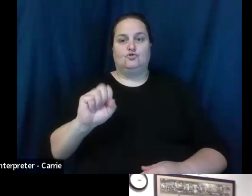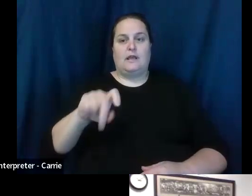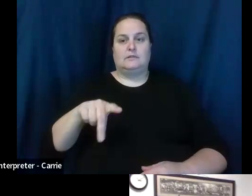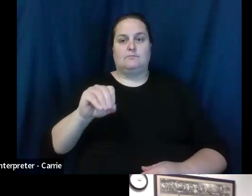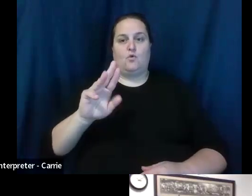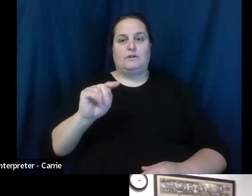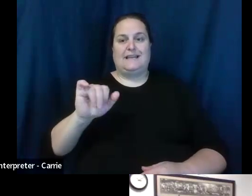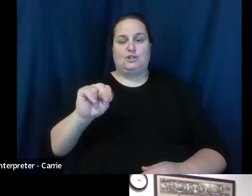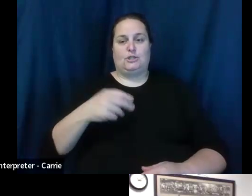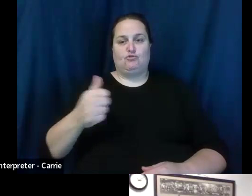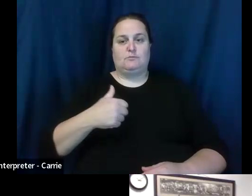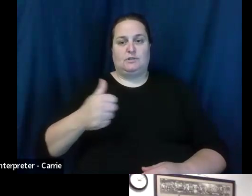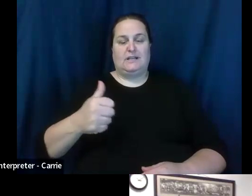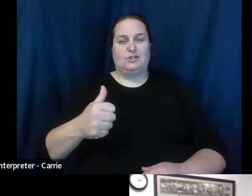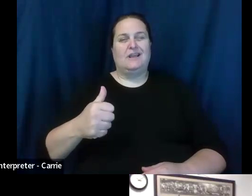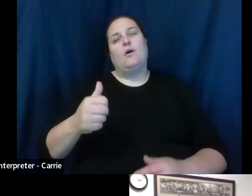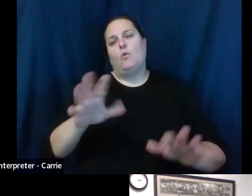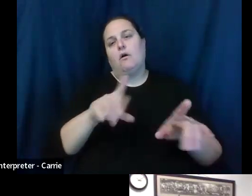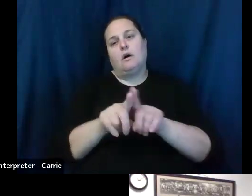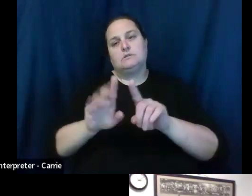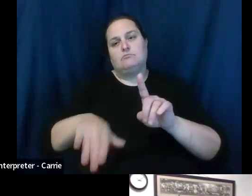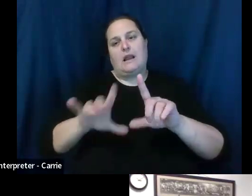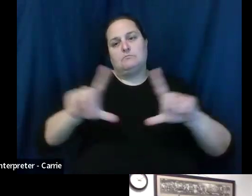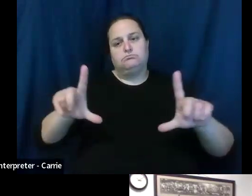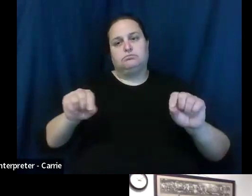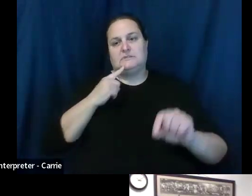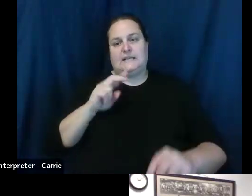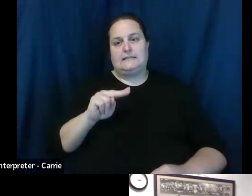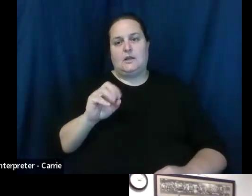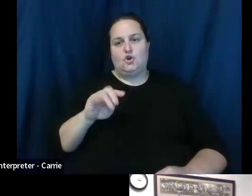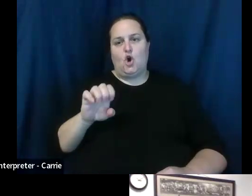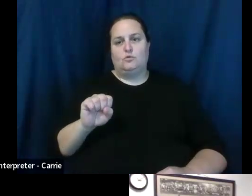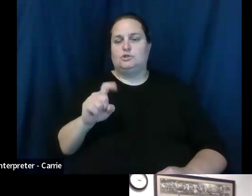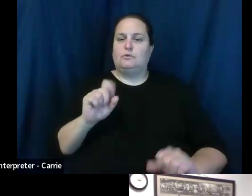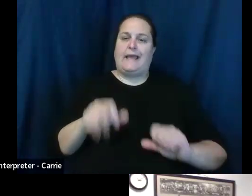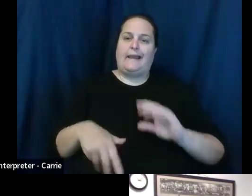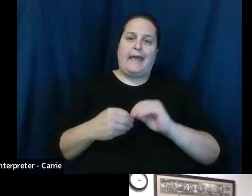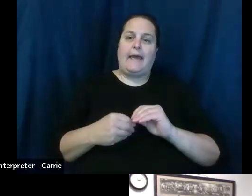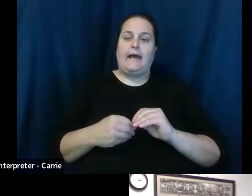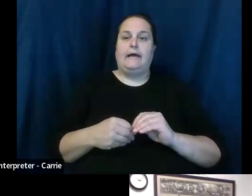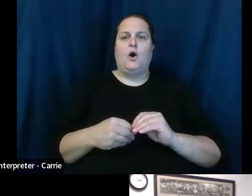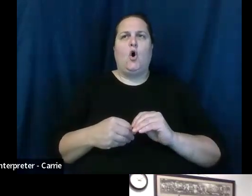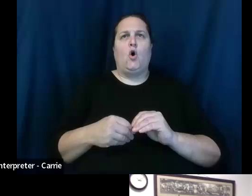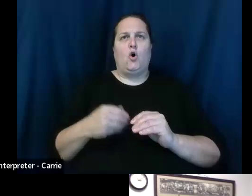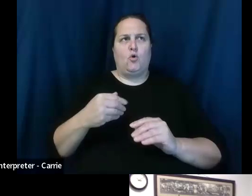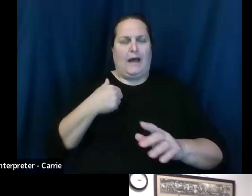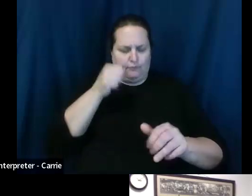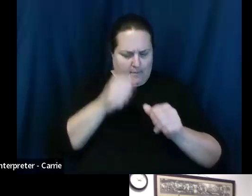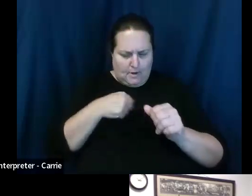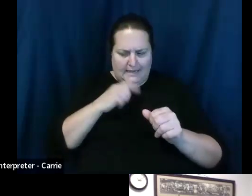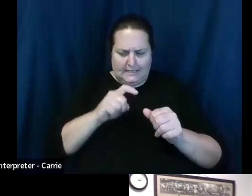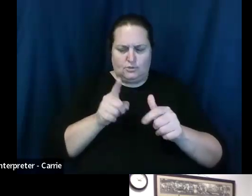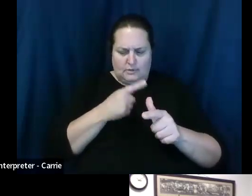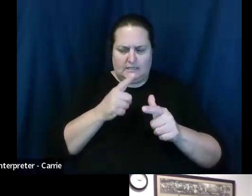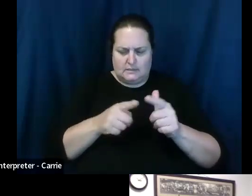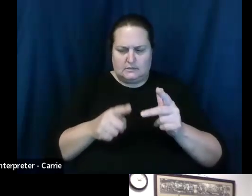Again, there's a notes box at the bottom. If there are anything that you need to add, any action steps, any questions, any things that you want to bring up